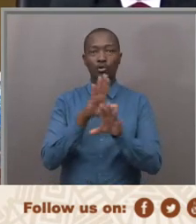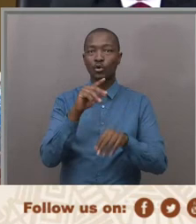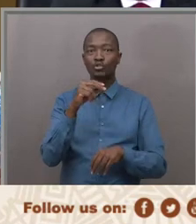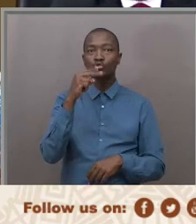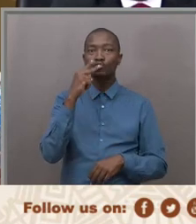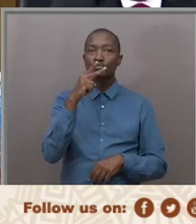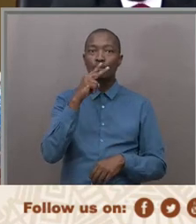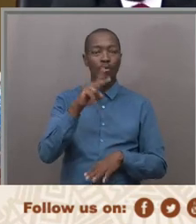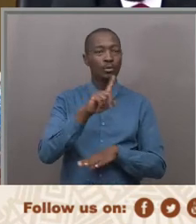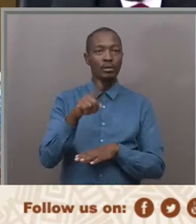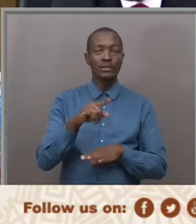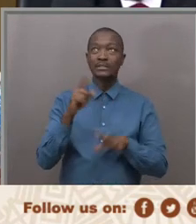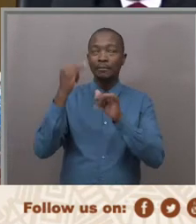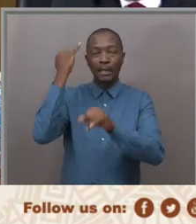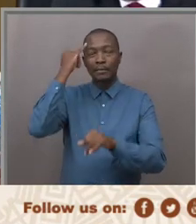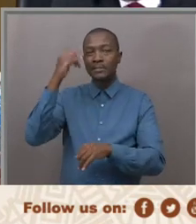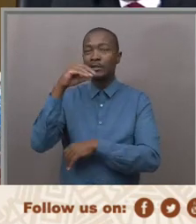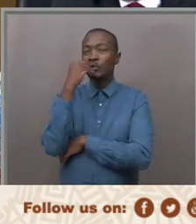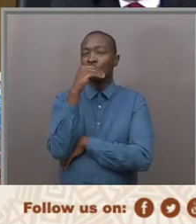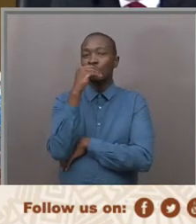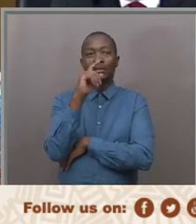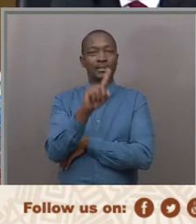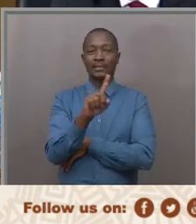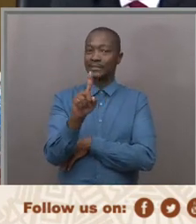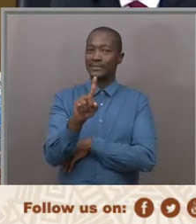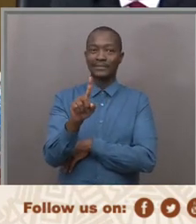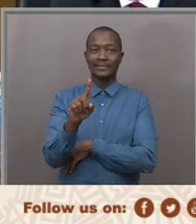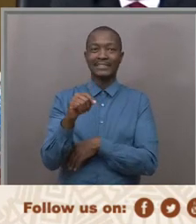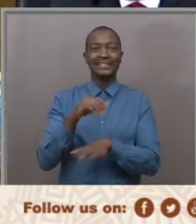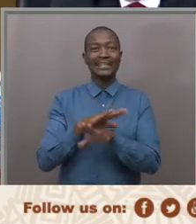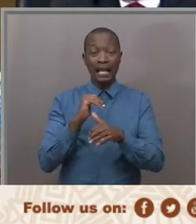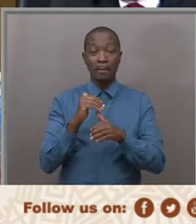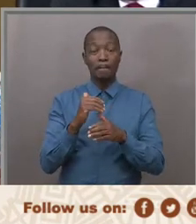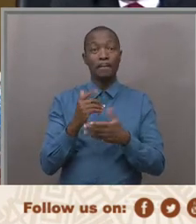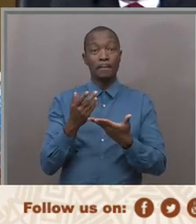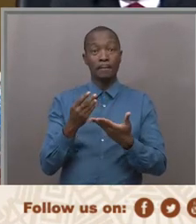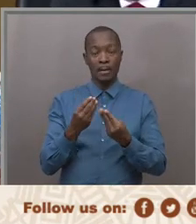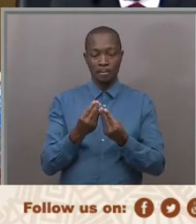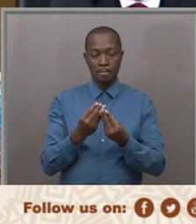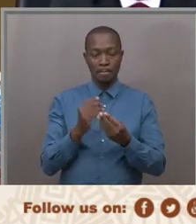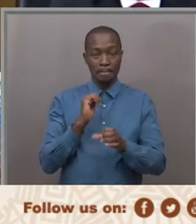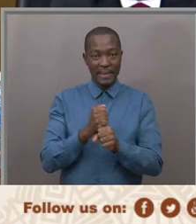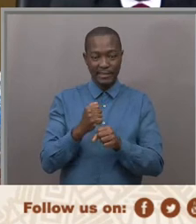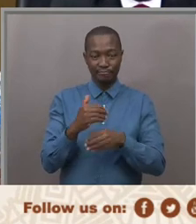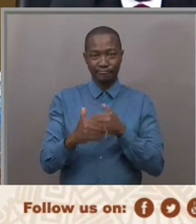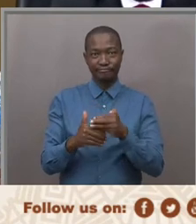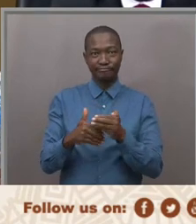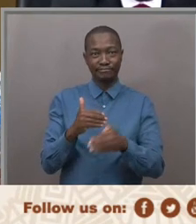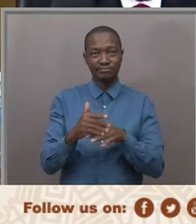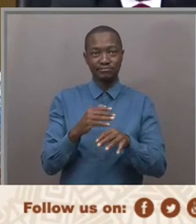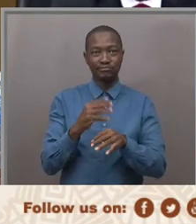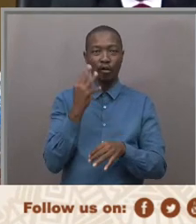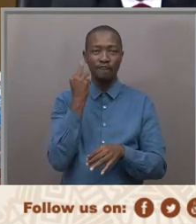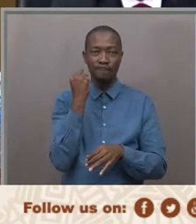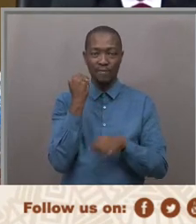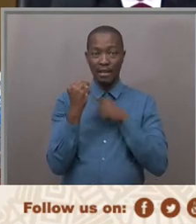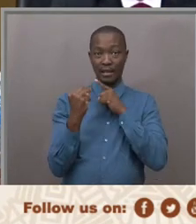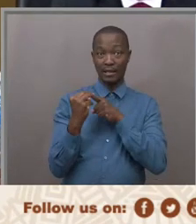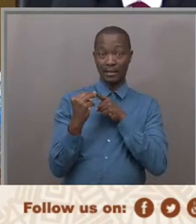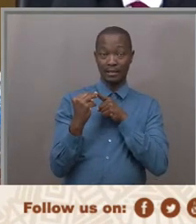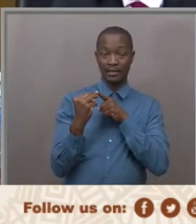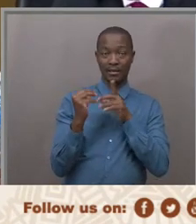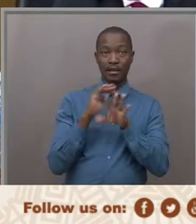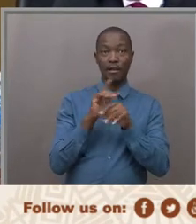know some are already imagining it. The processing of cannabis, particularly cannabis